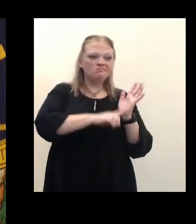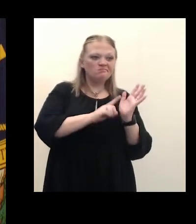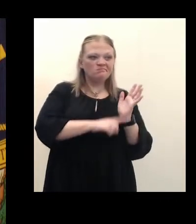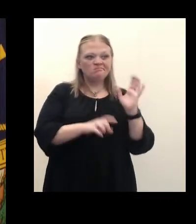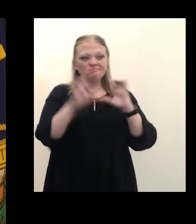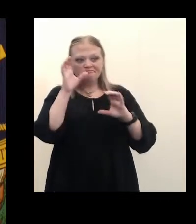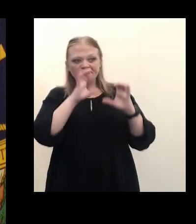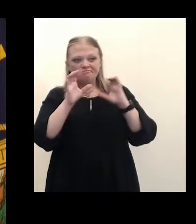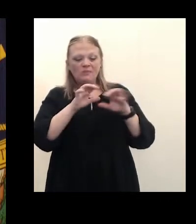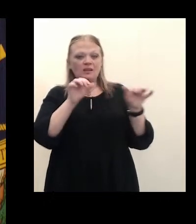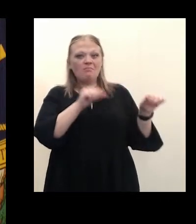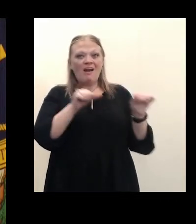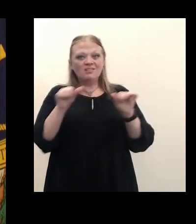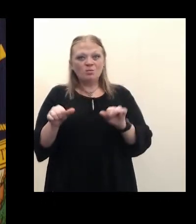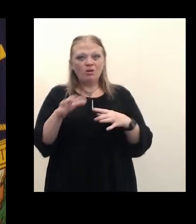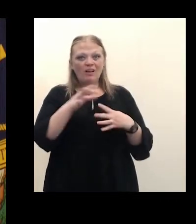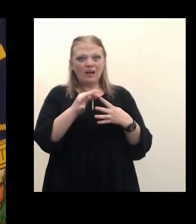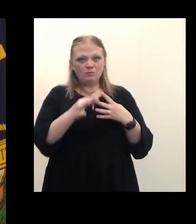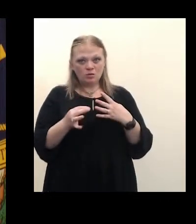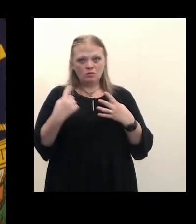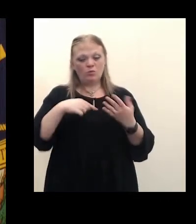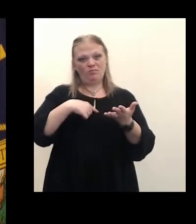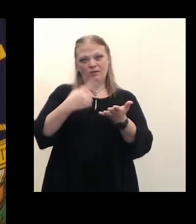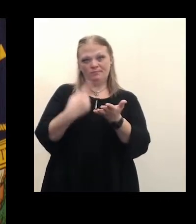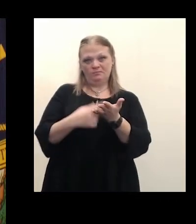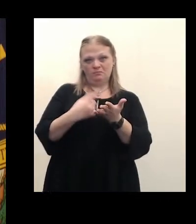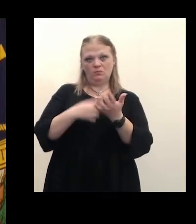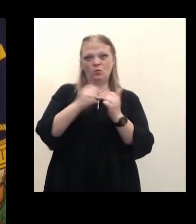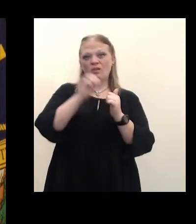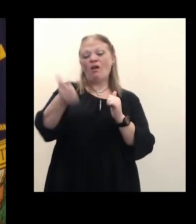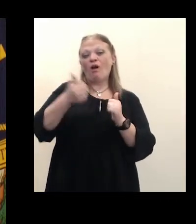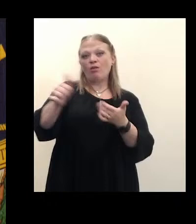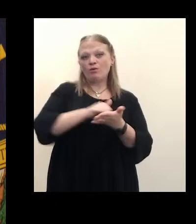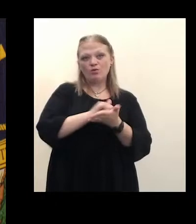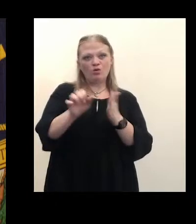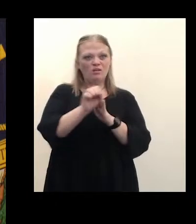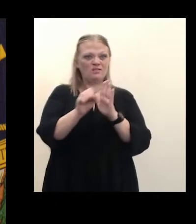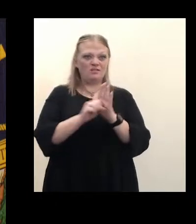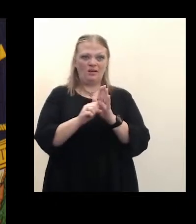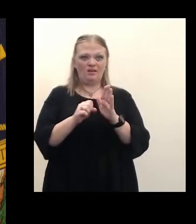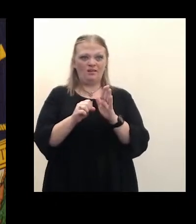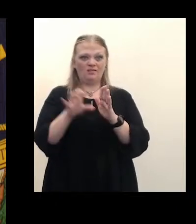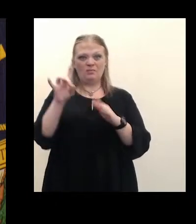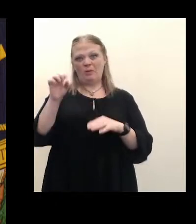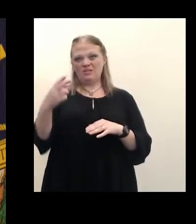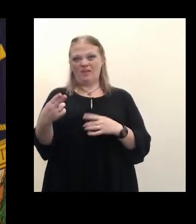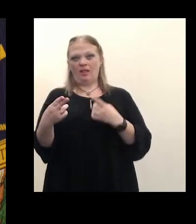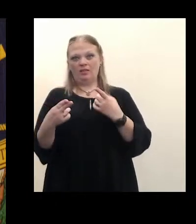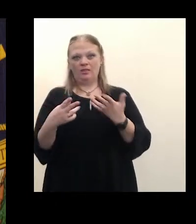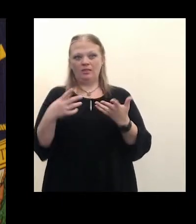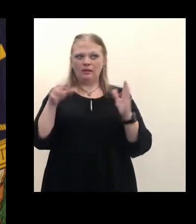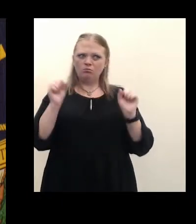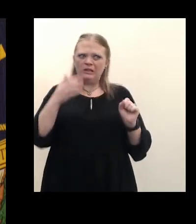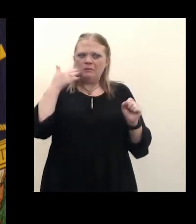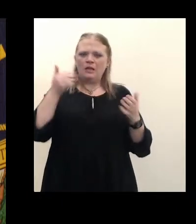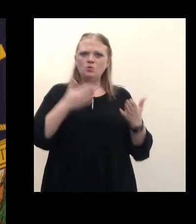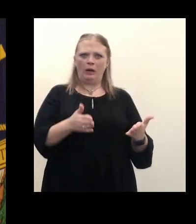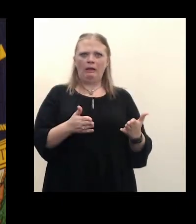possible option, we've been talking to other New York State health departments about what could be the best way to do